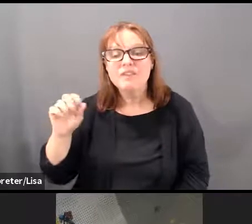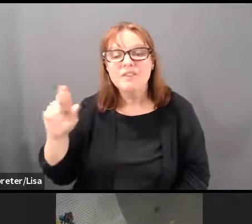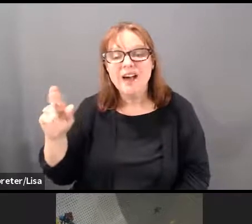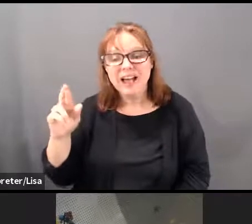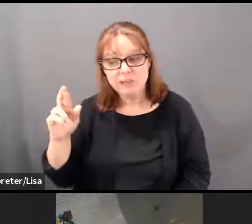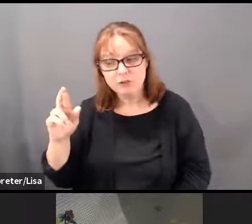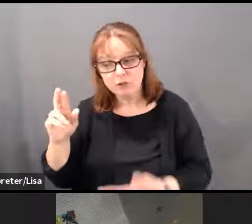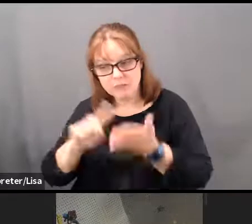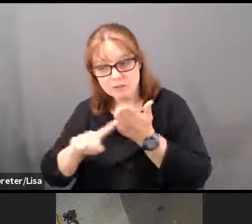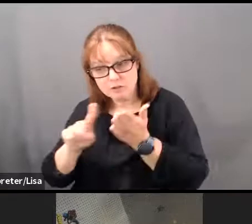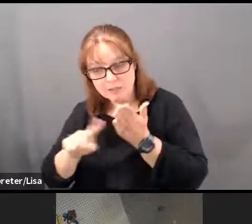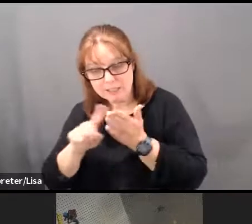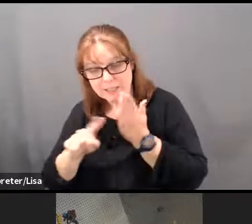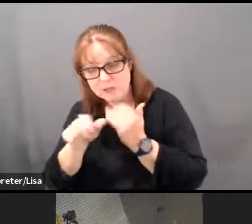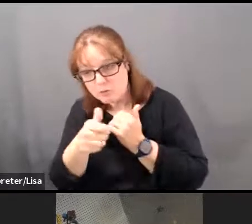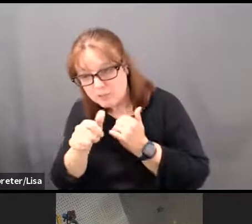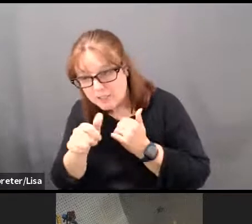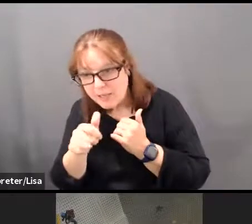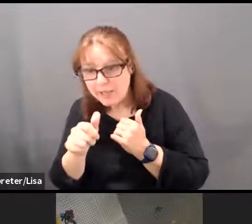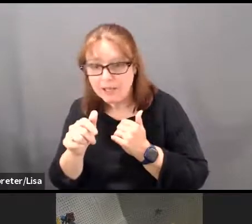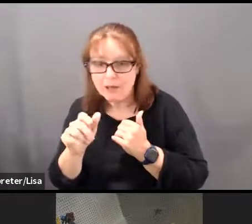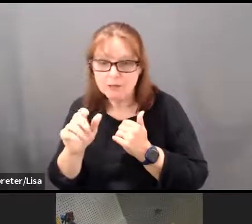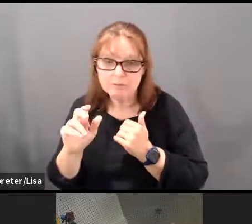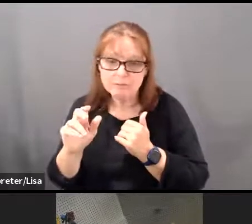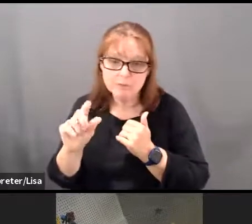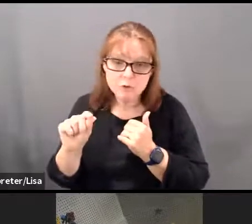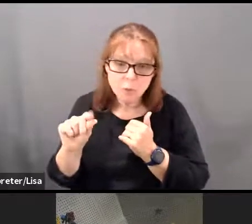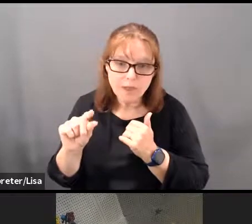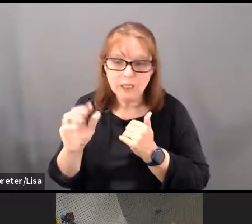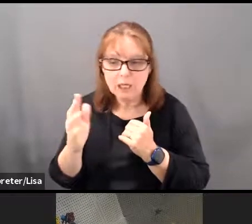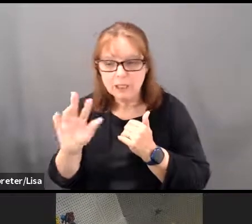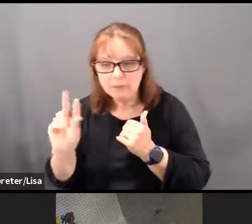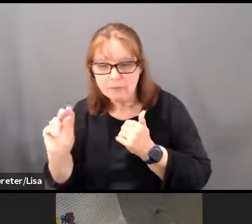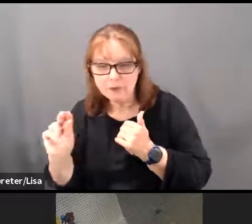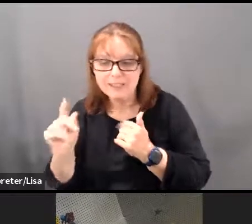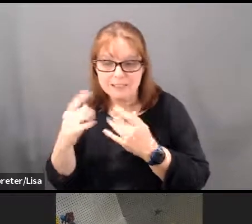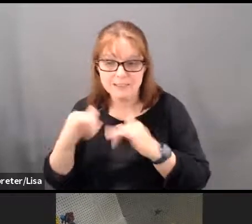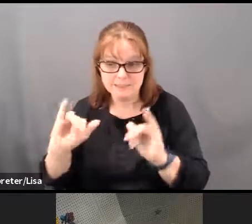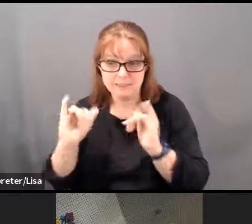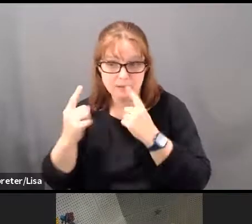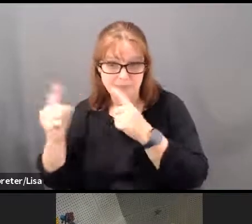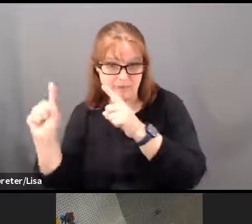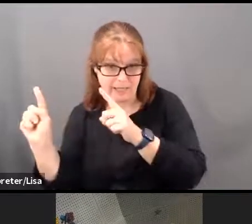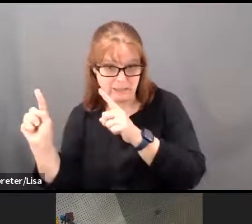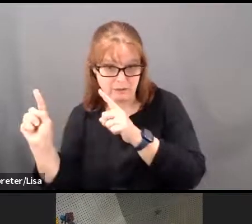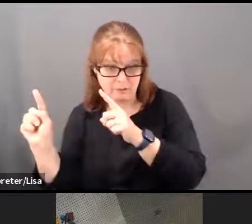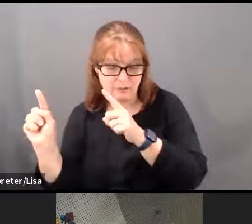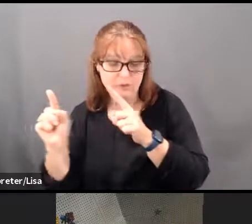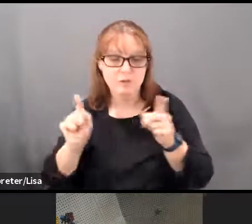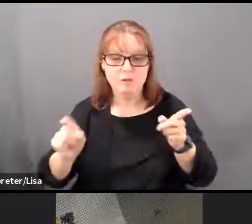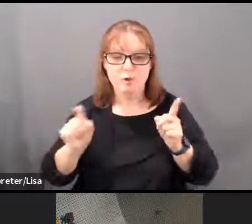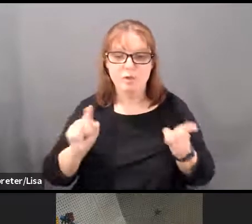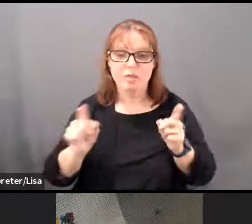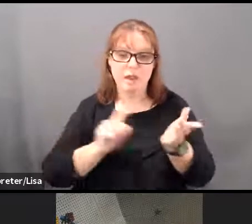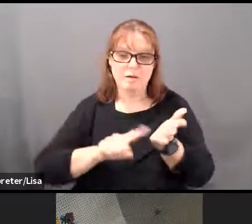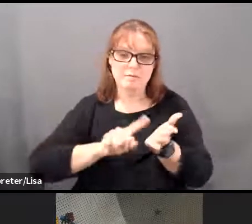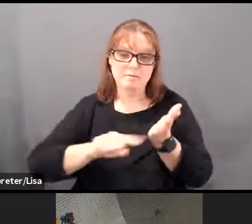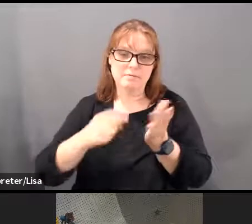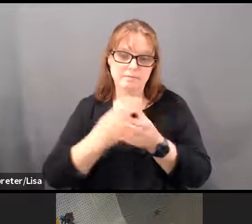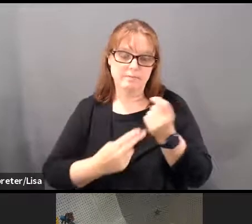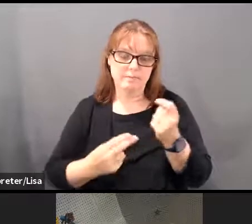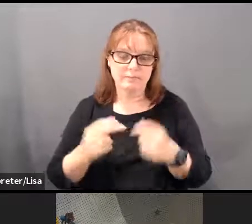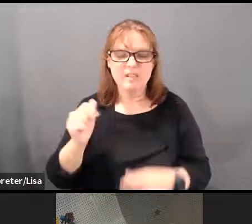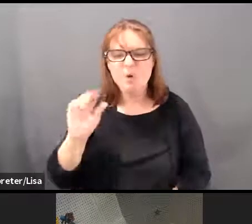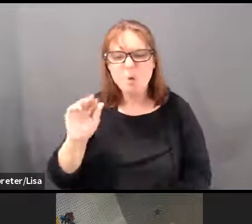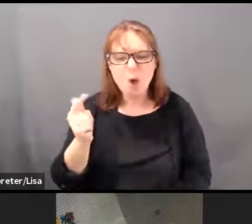see if they can have a smaller immune response, but still have an effective vaccine. So we'll see if that happens. So I think August or